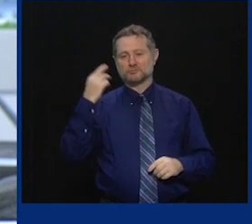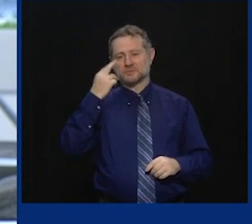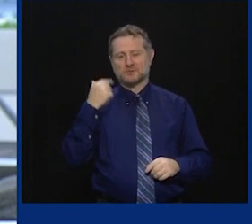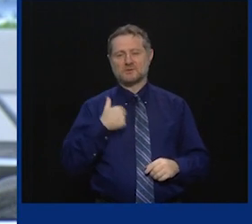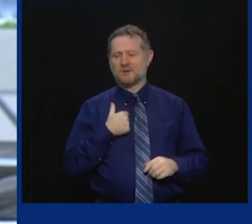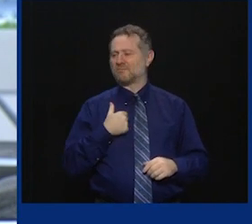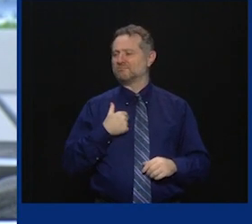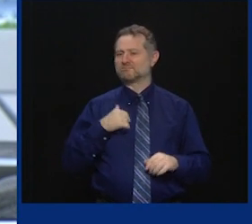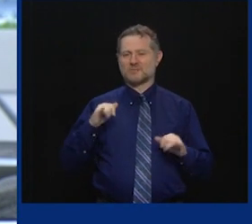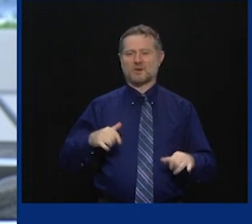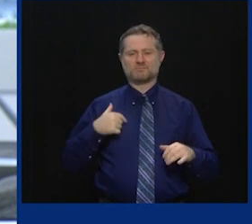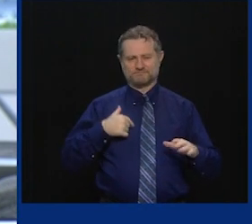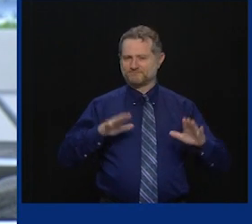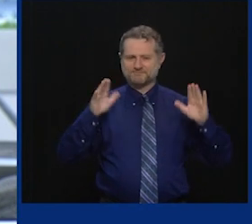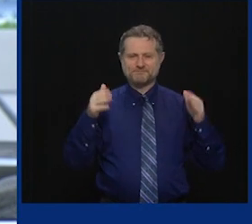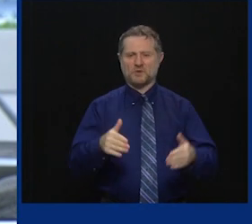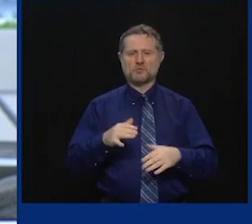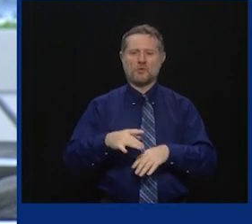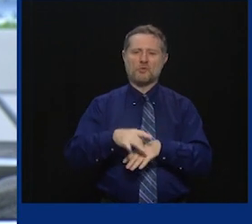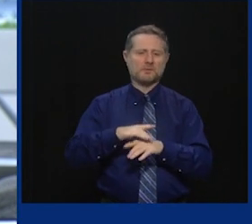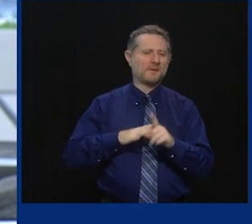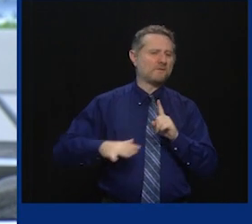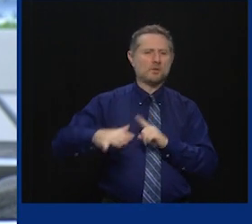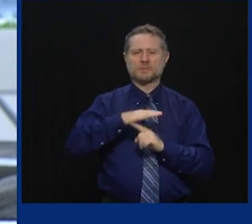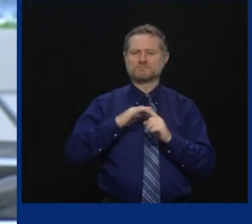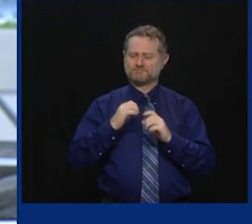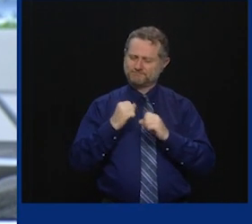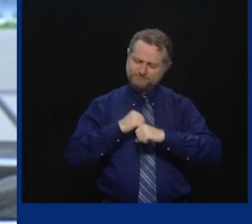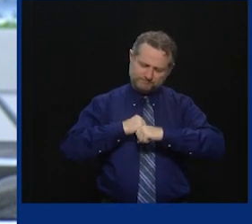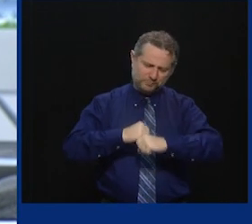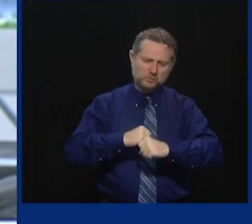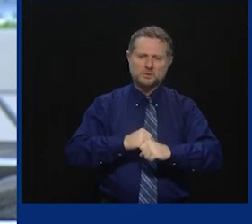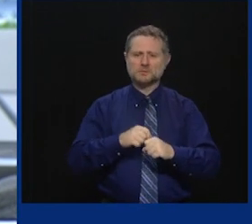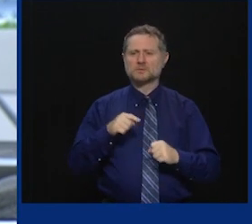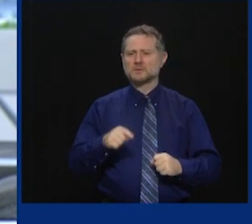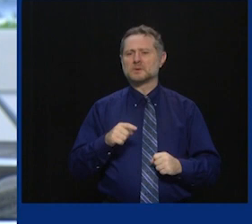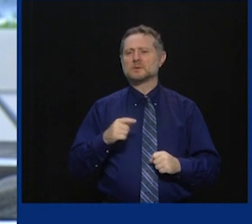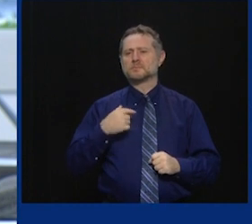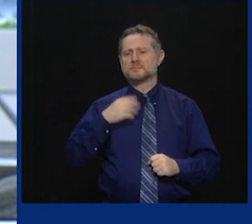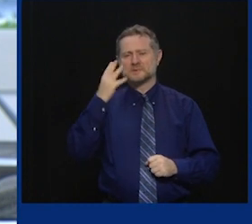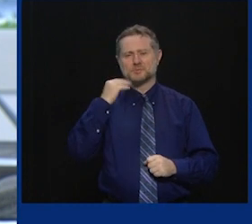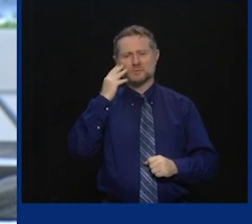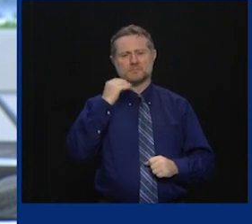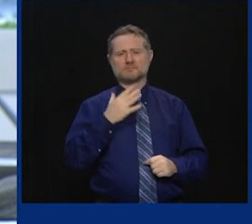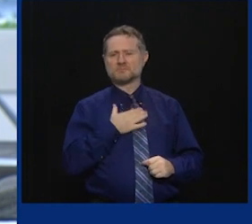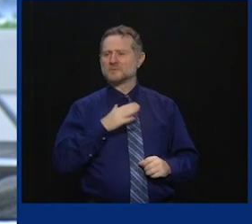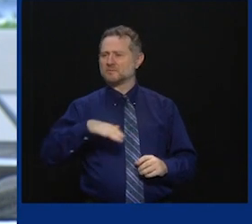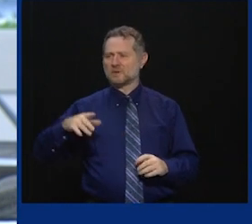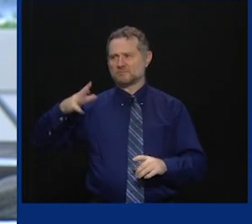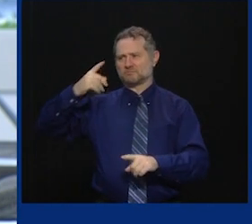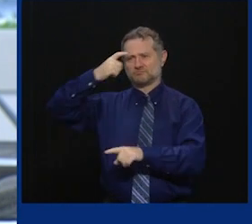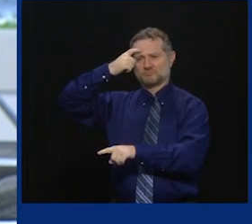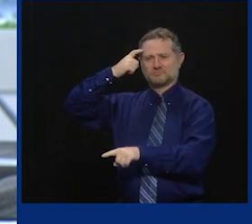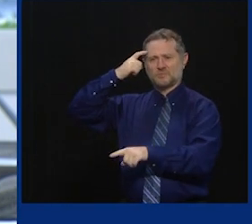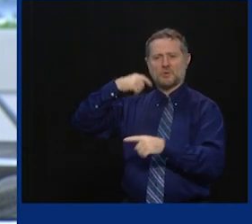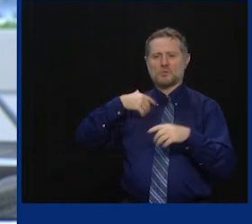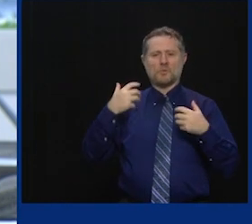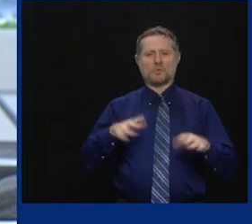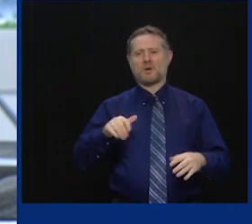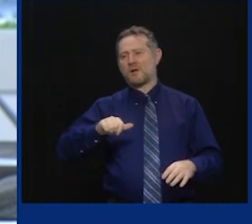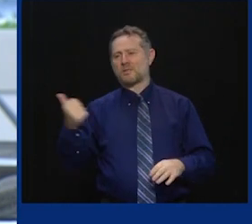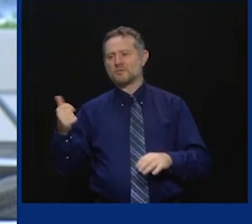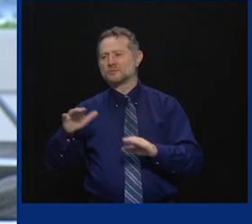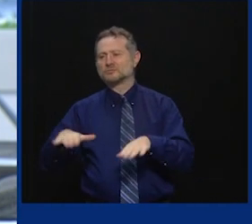How could I not be, with that experience as a child and making sure that no child has to deal with the specter of dirty air, dirty